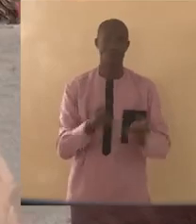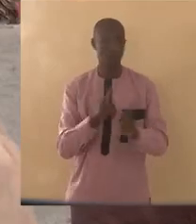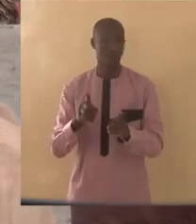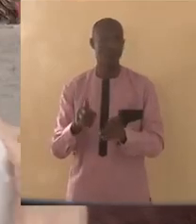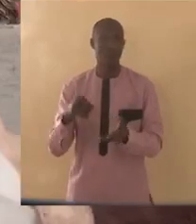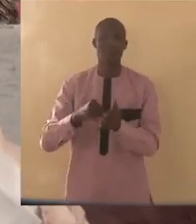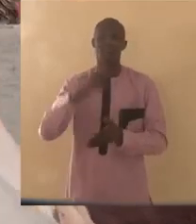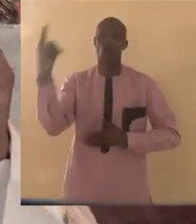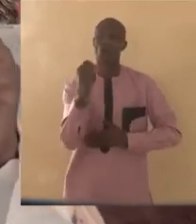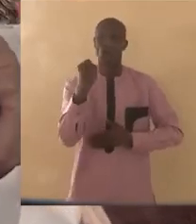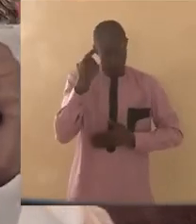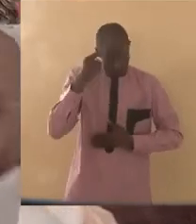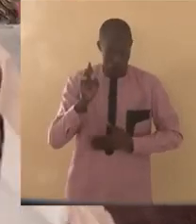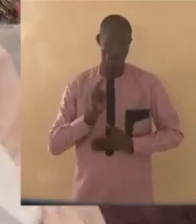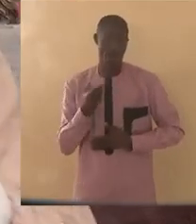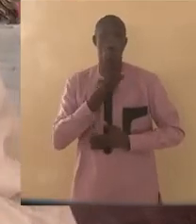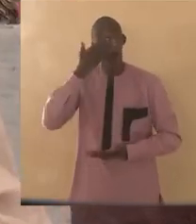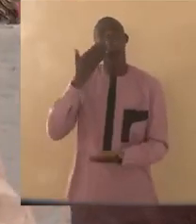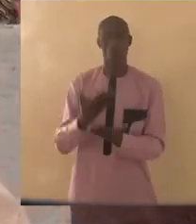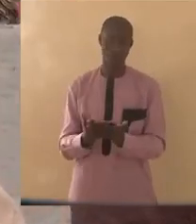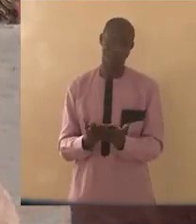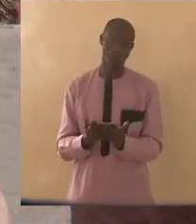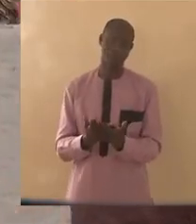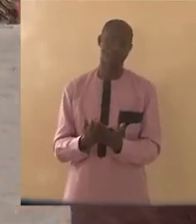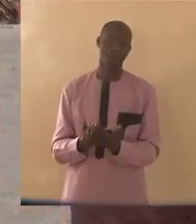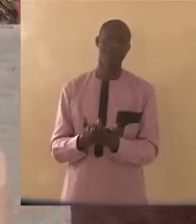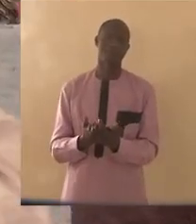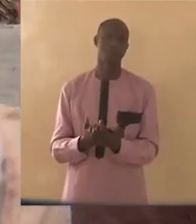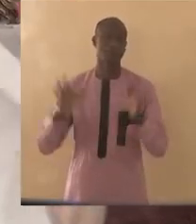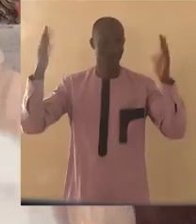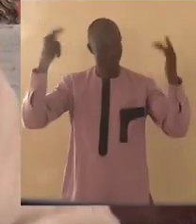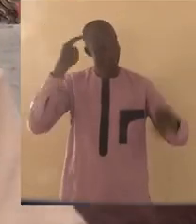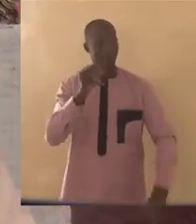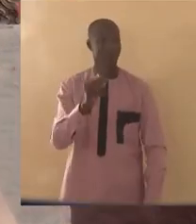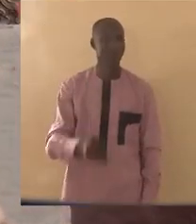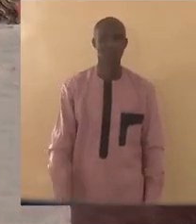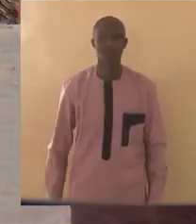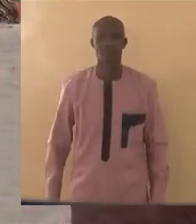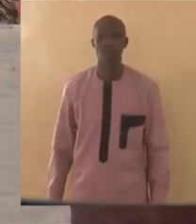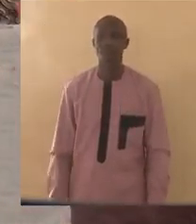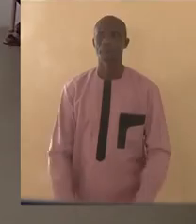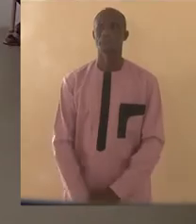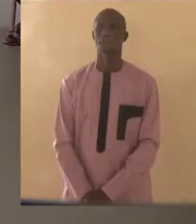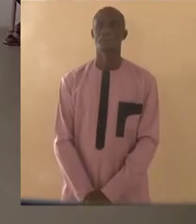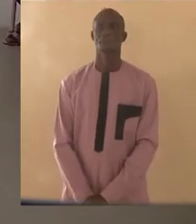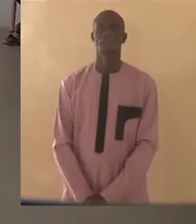is always for our good. Whatever God's will is always for our good. Give me a round of applause.